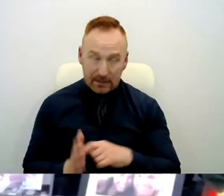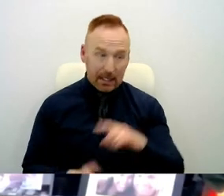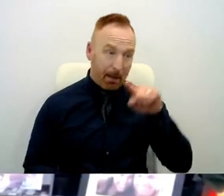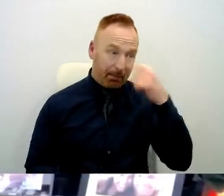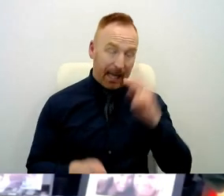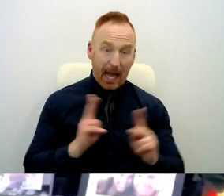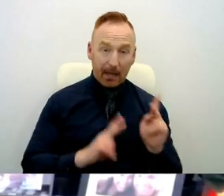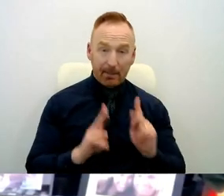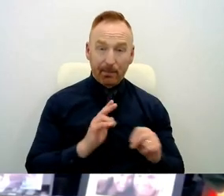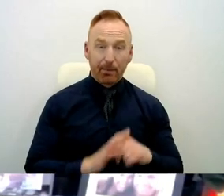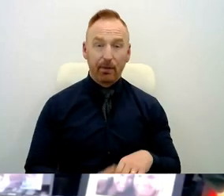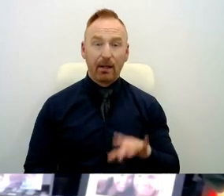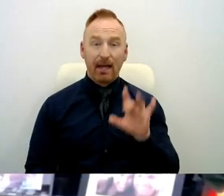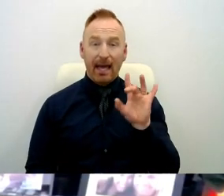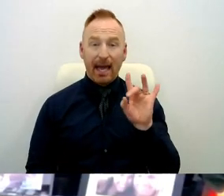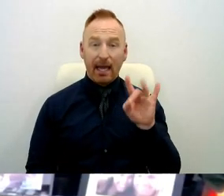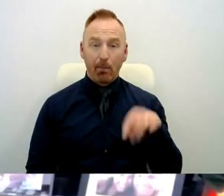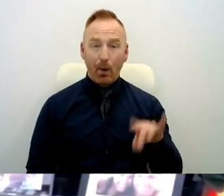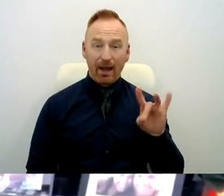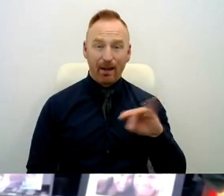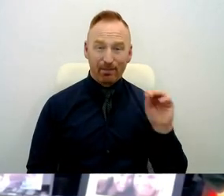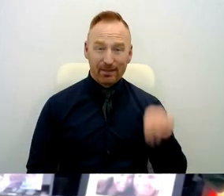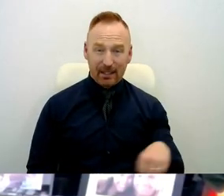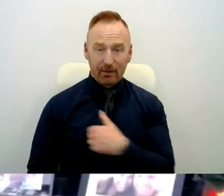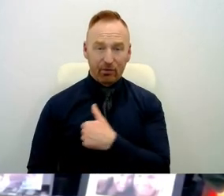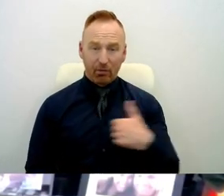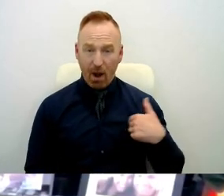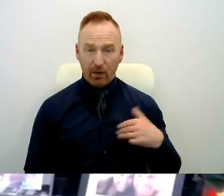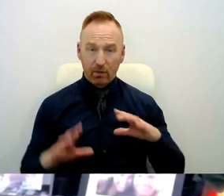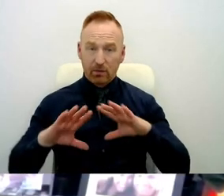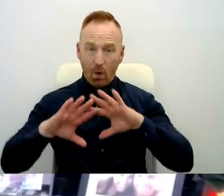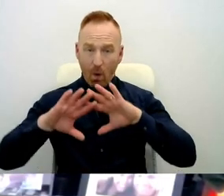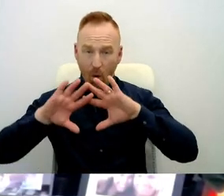folks only represent 8.8% of Toronto's population,